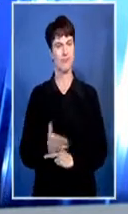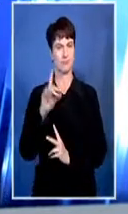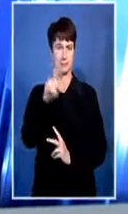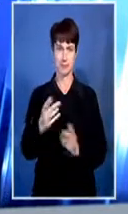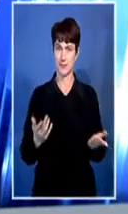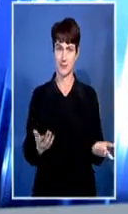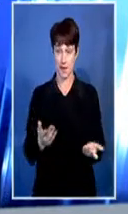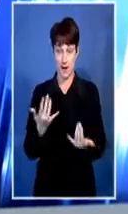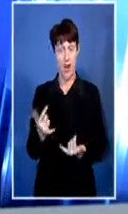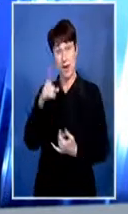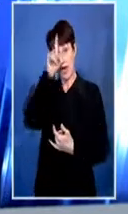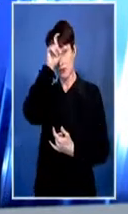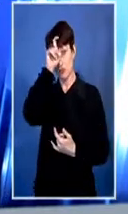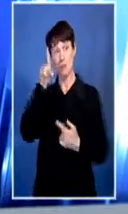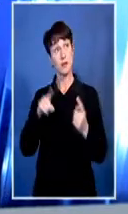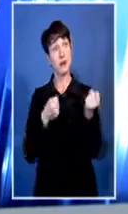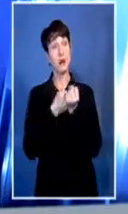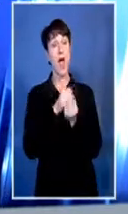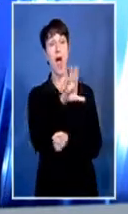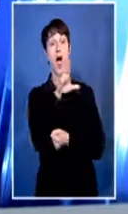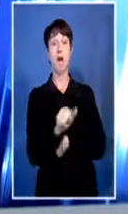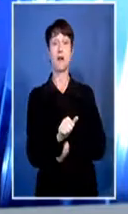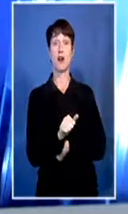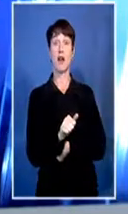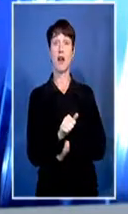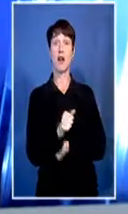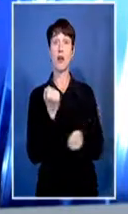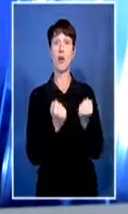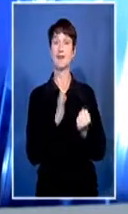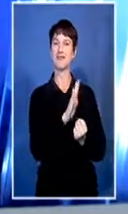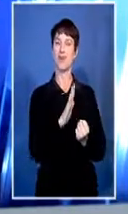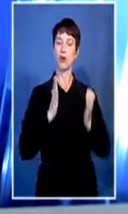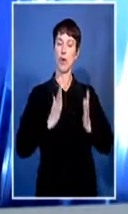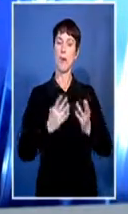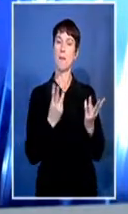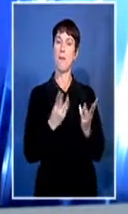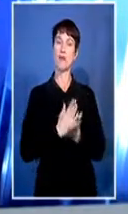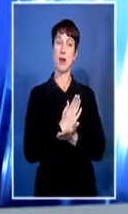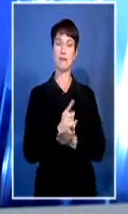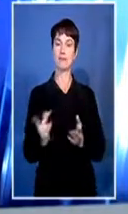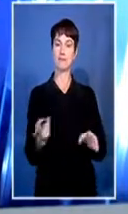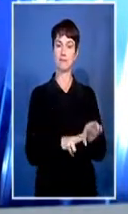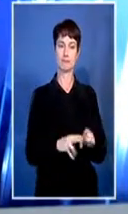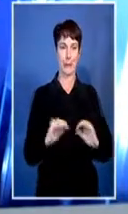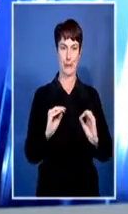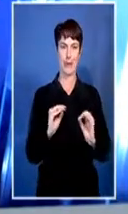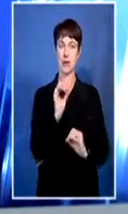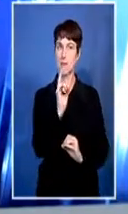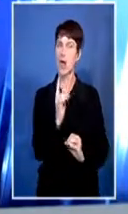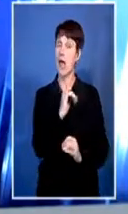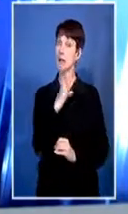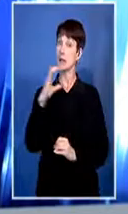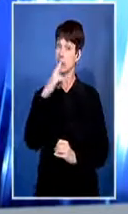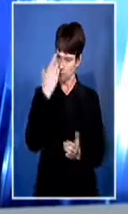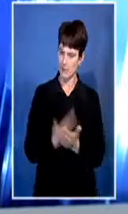not, a signatory to the African Court of Human and People's Rights, so it can't be brought there. But it could conceivably be brought before the